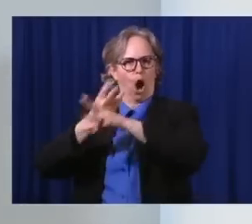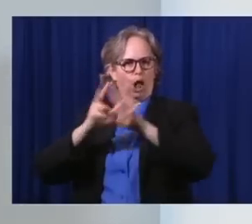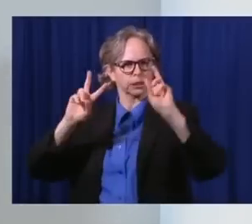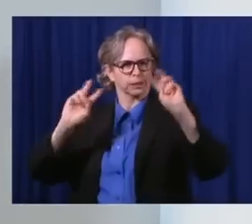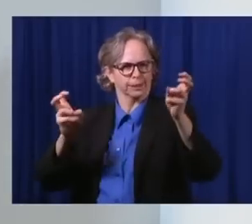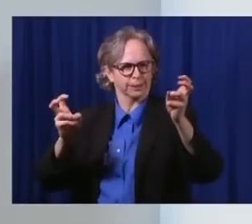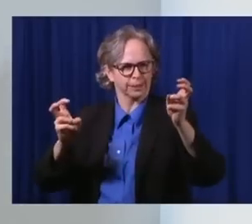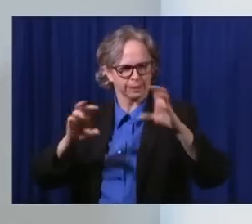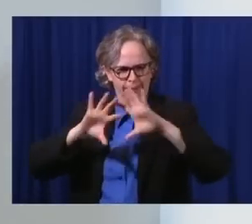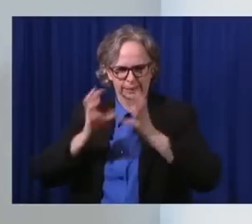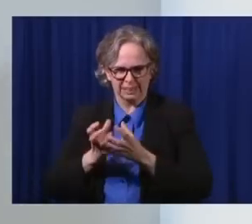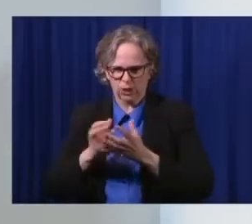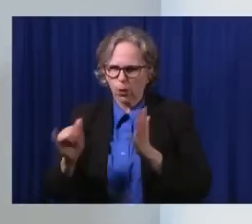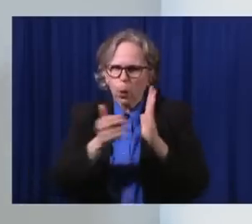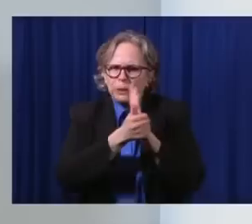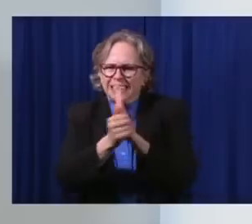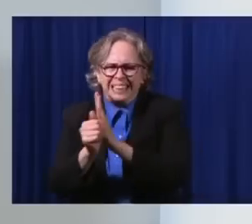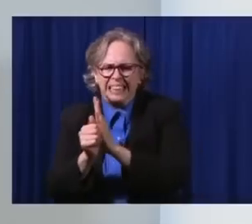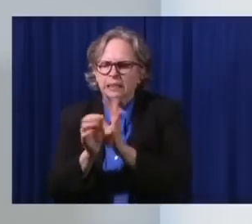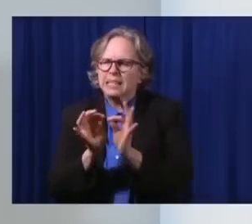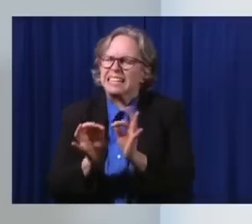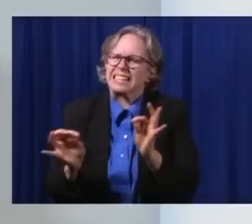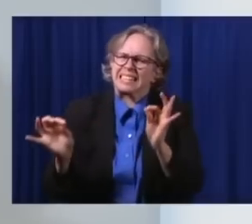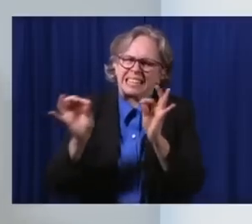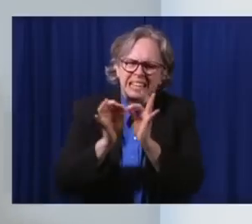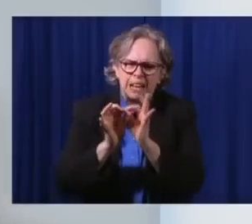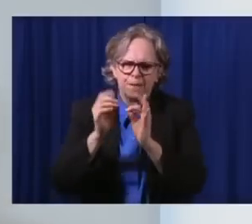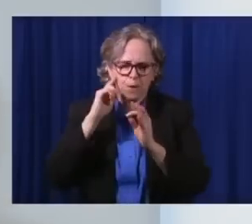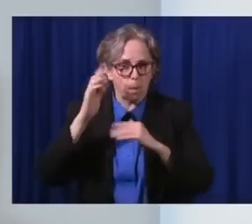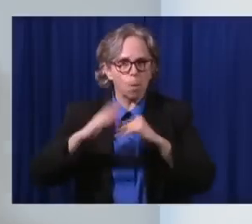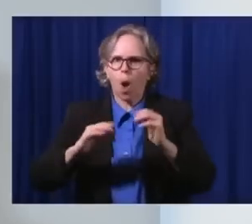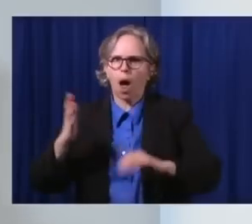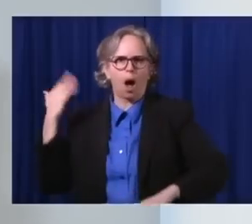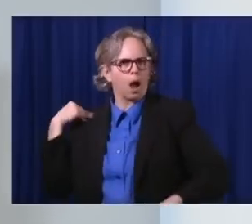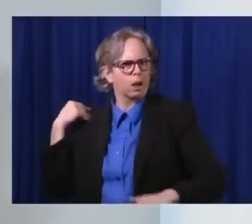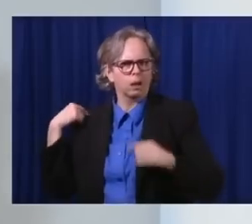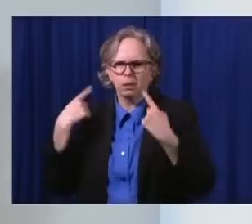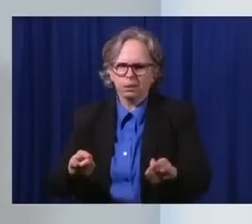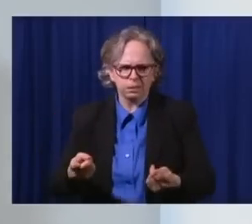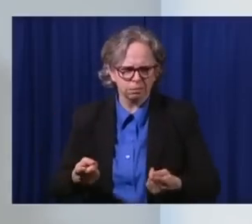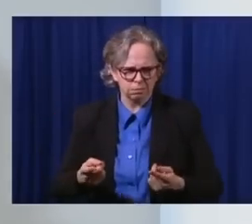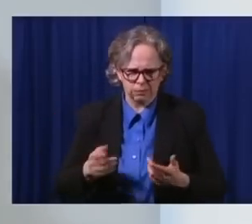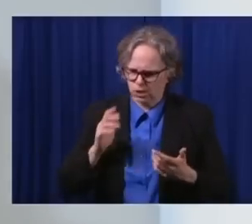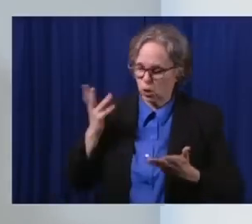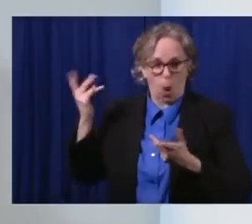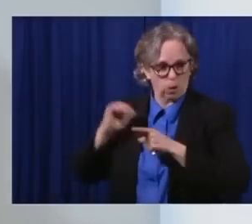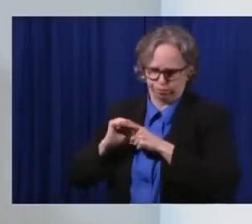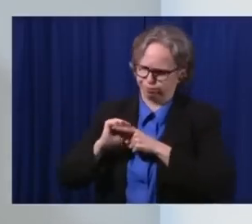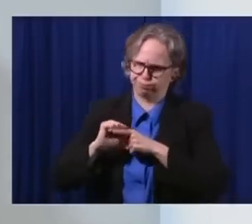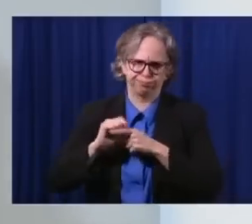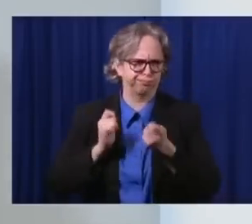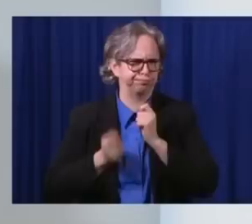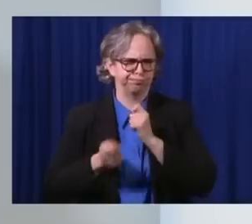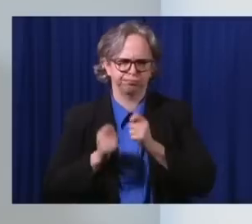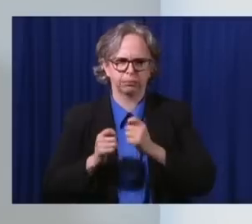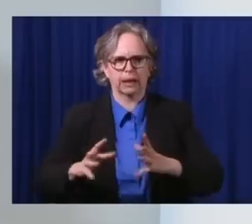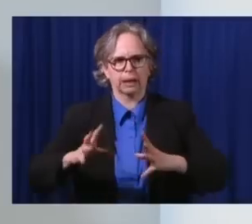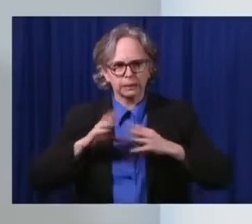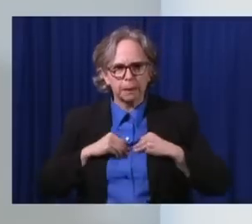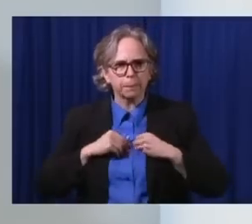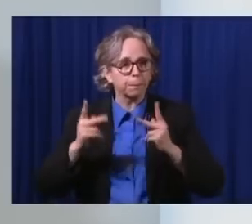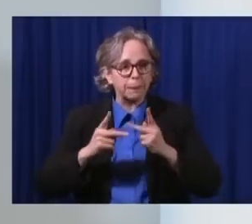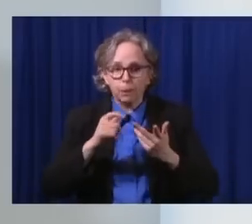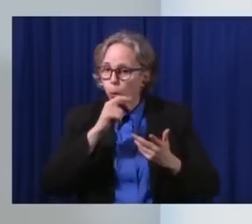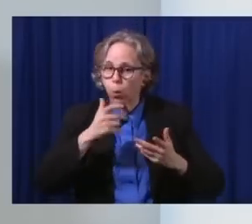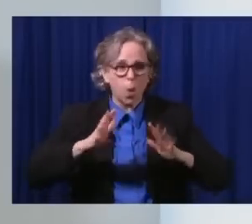skills are going to be more vital than ever. The program is being modified to account for people who are not working right now, so they can get those skills and move forward.